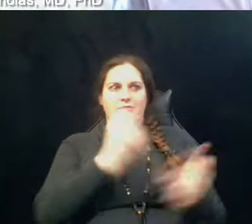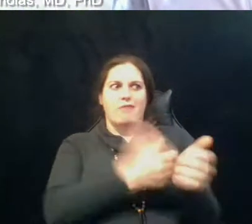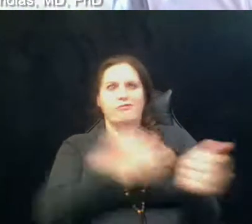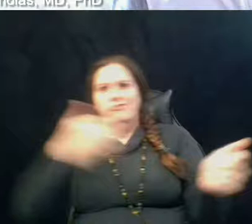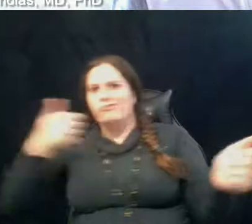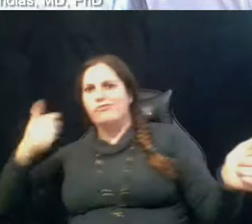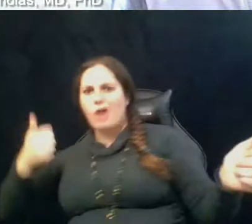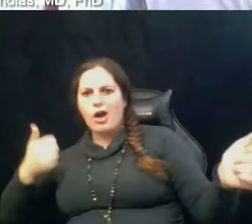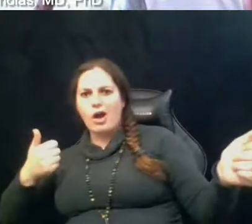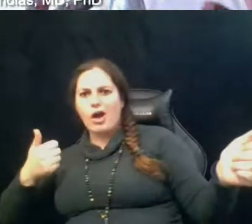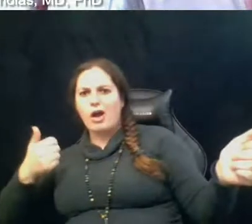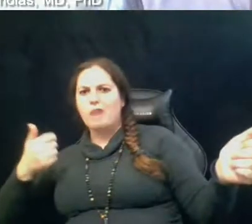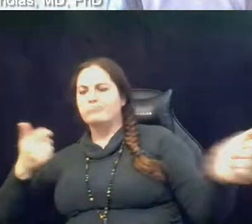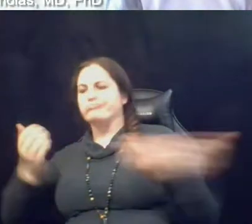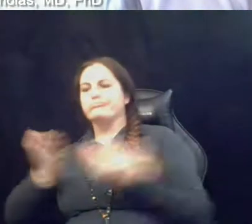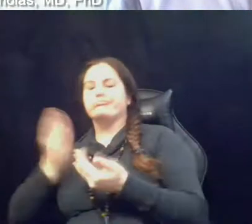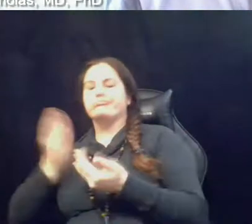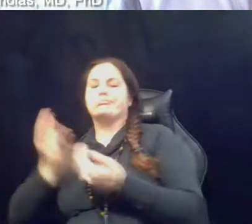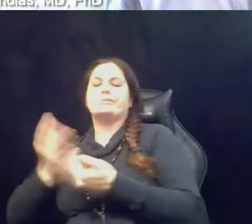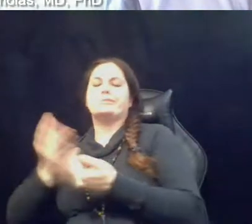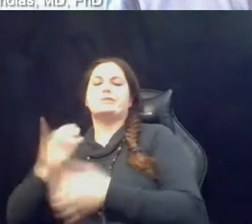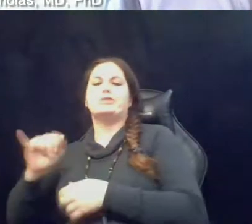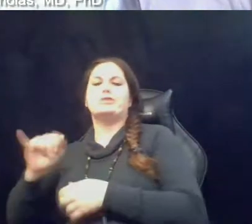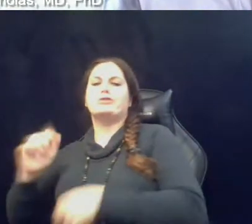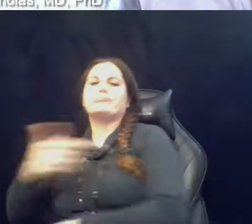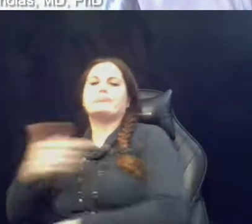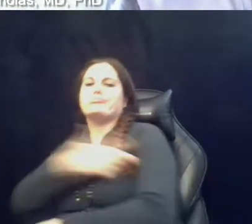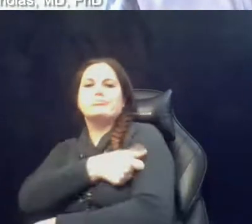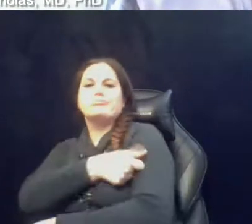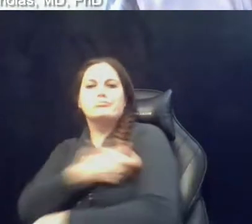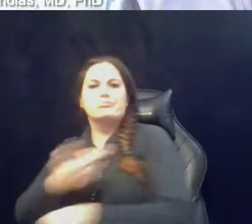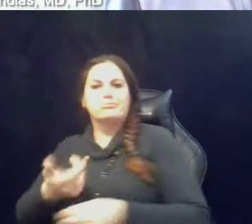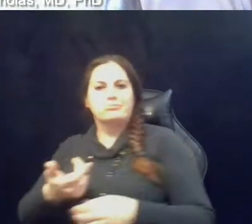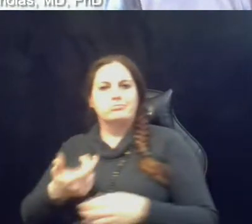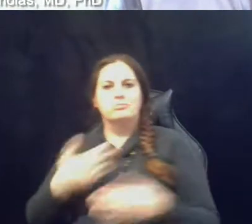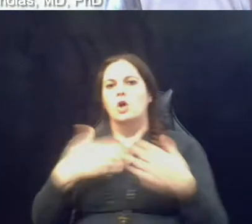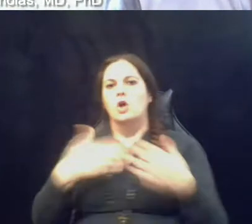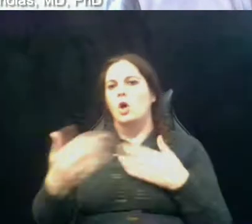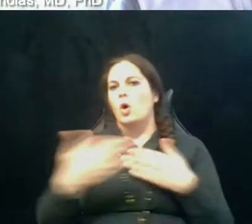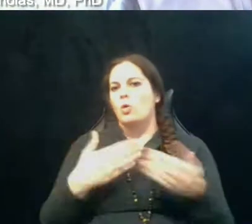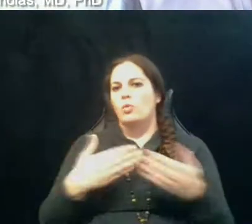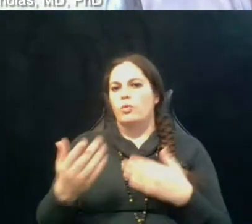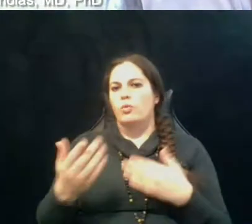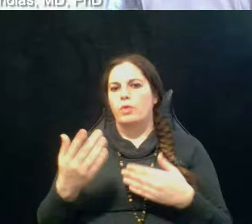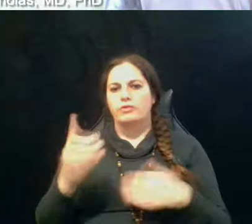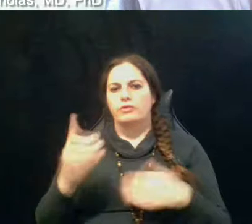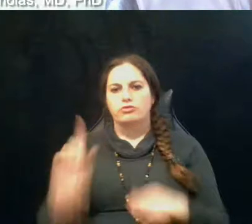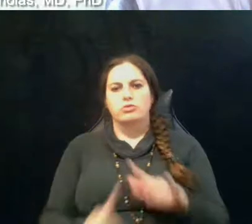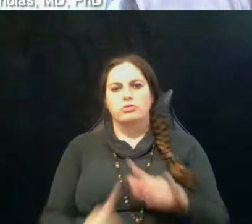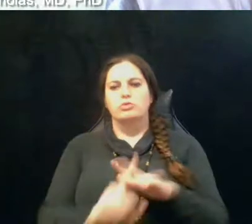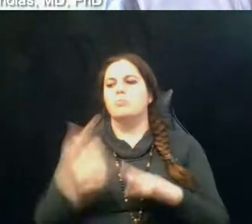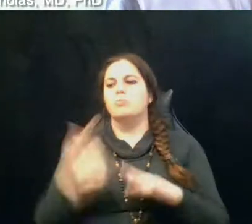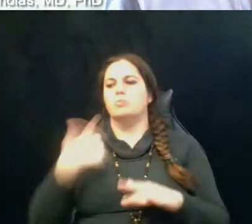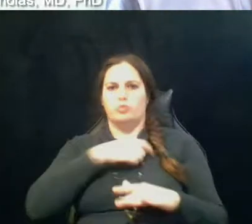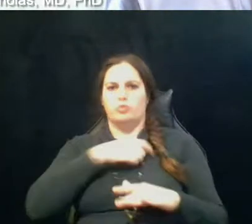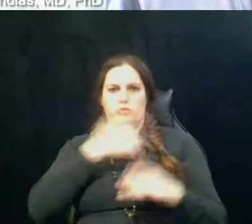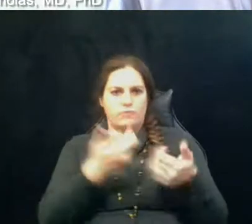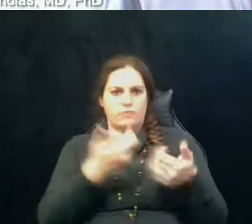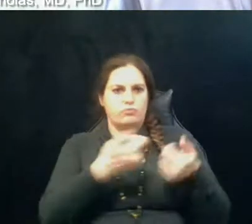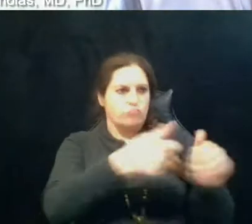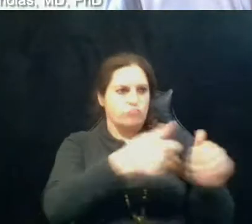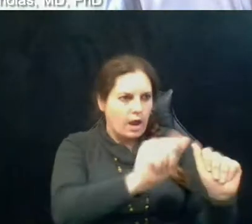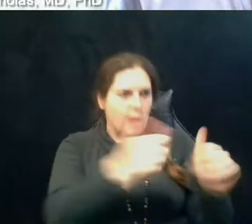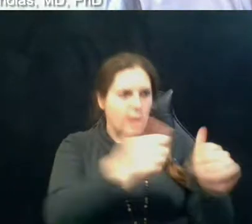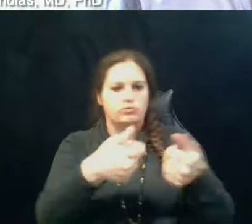it into your arm. Whatever shows up has been tested, has been tried, and it's true.